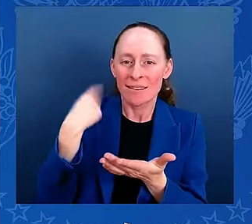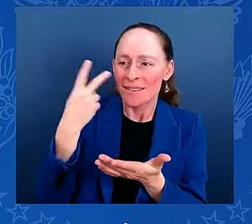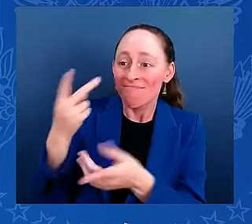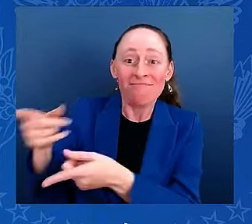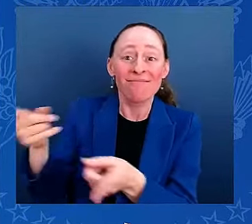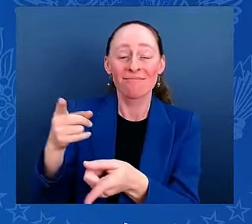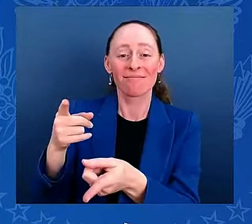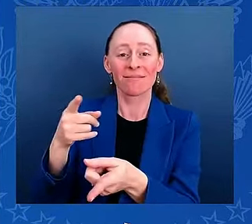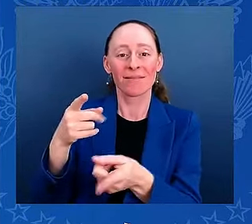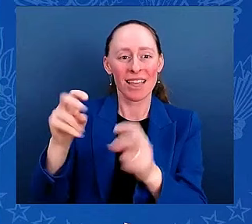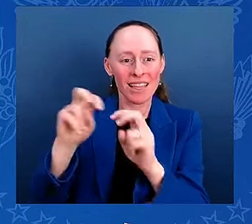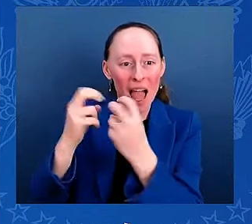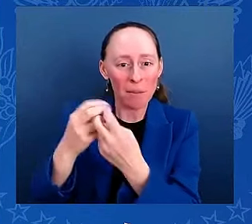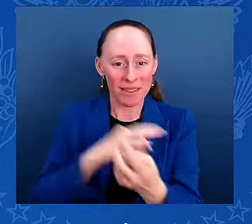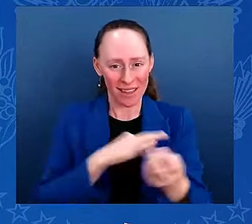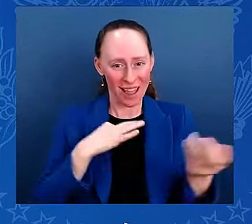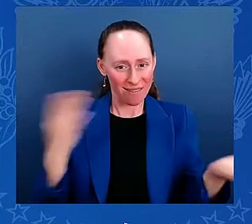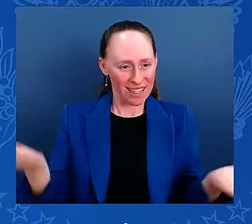Thank you.